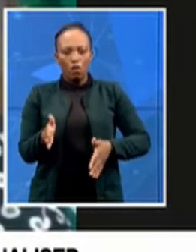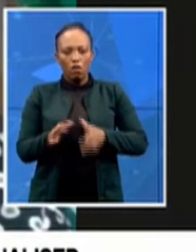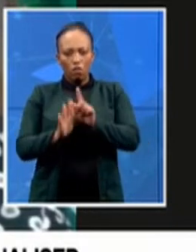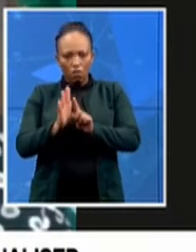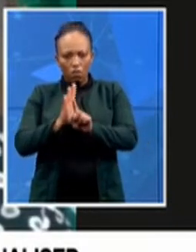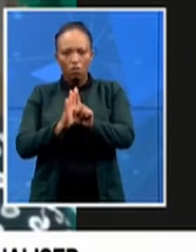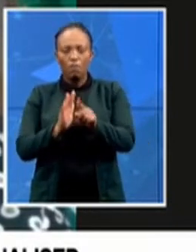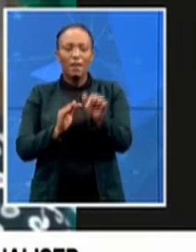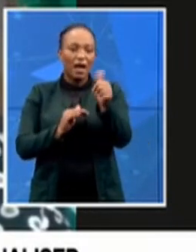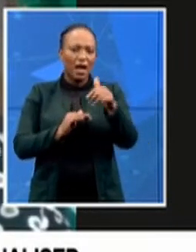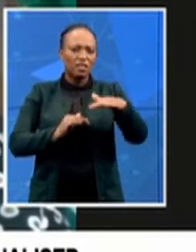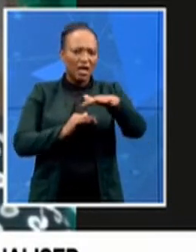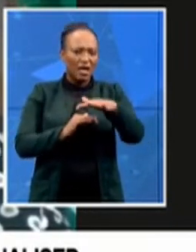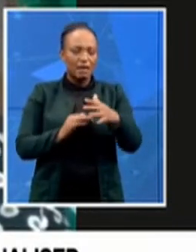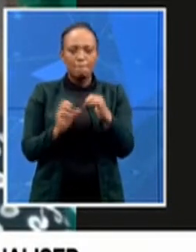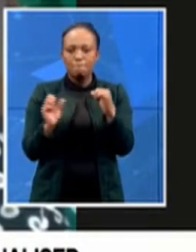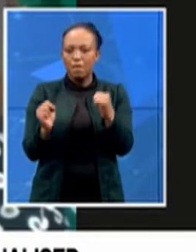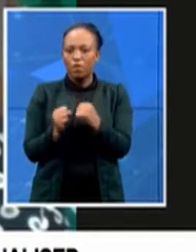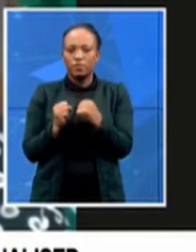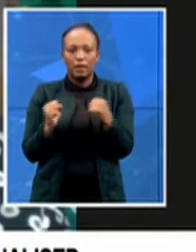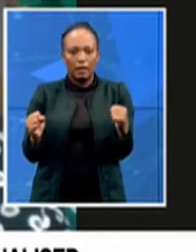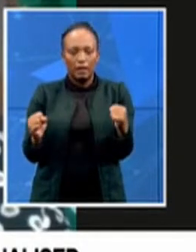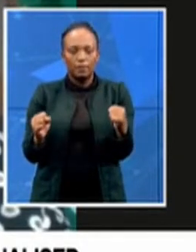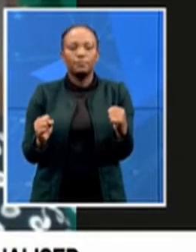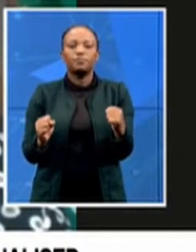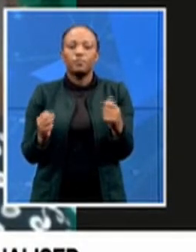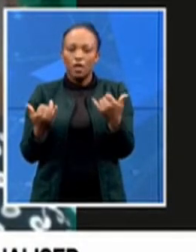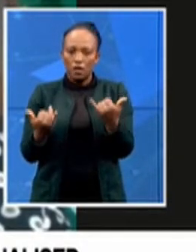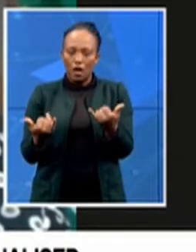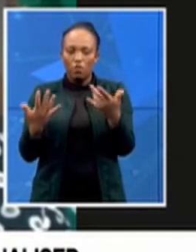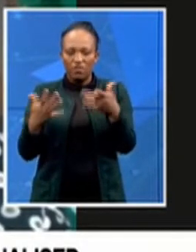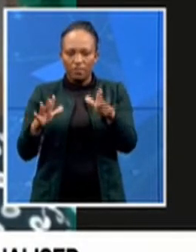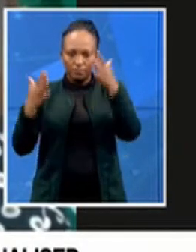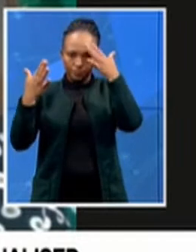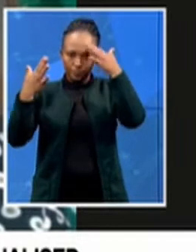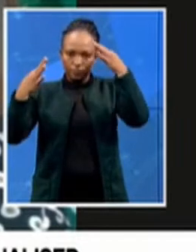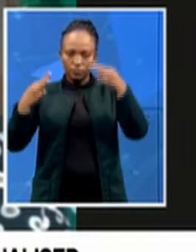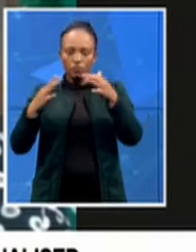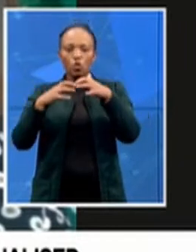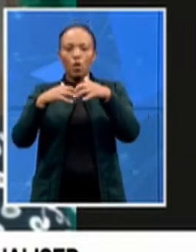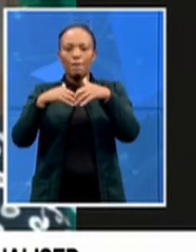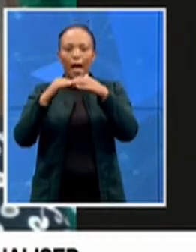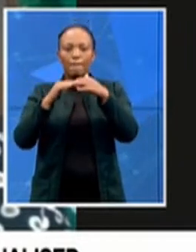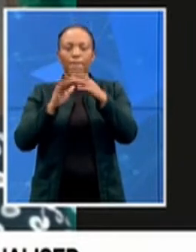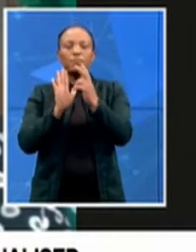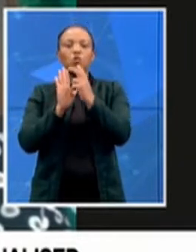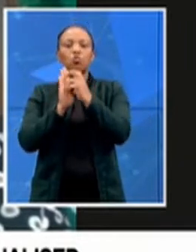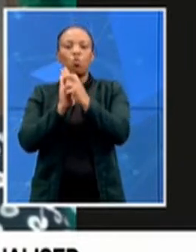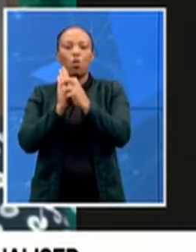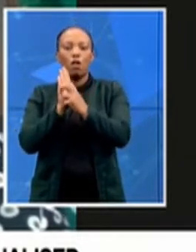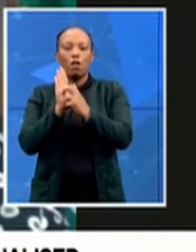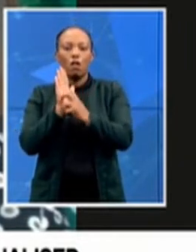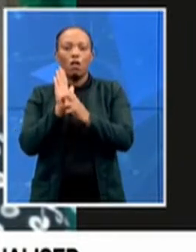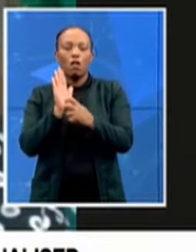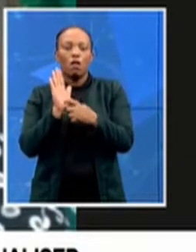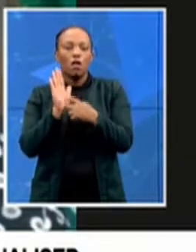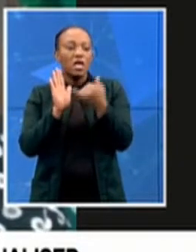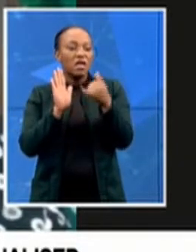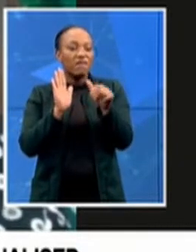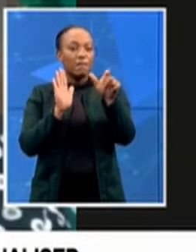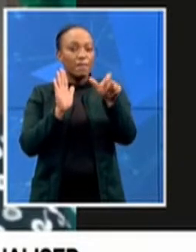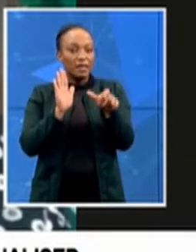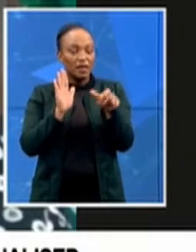as a decision is that we are going to develop protocols so that those that do necessarily end up doing walk-ins